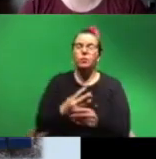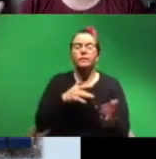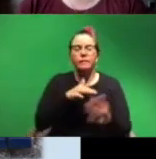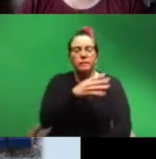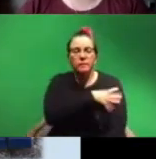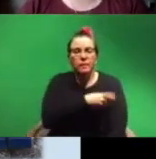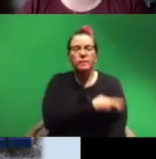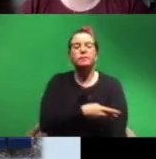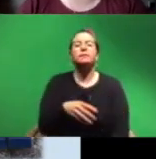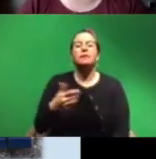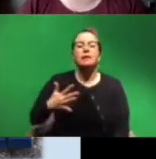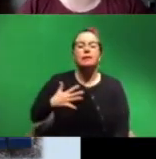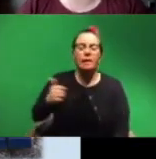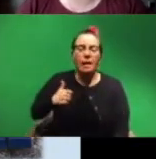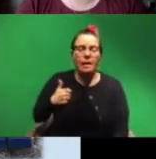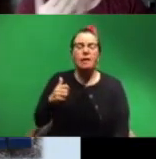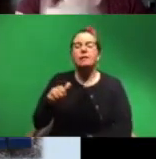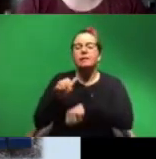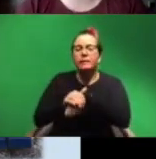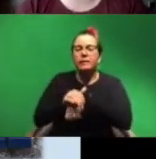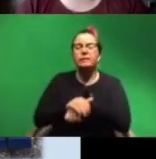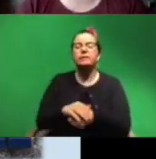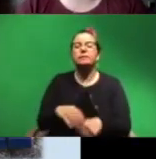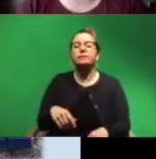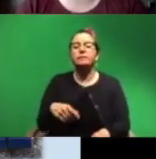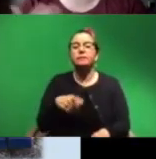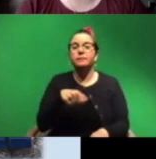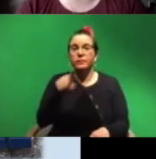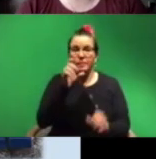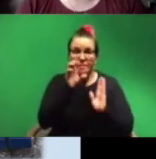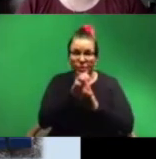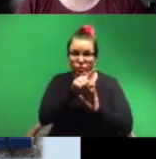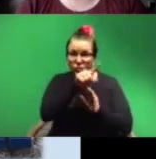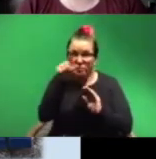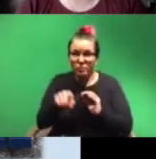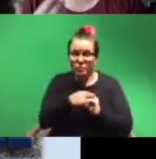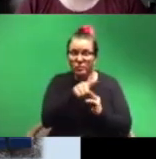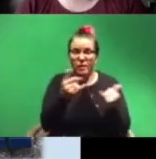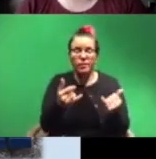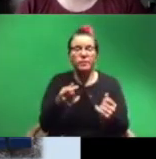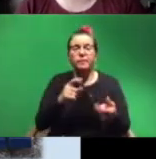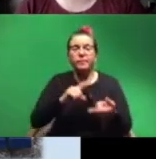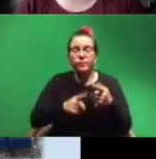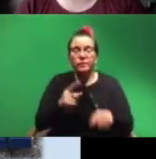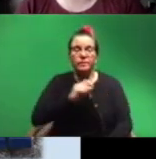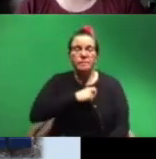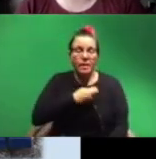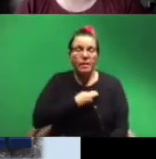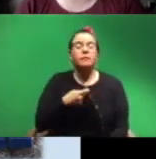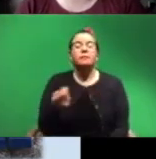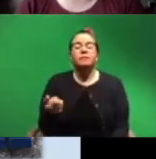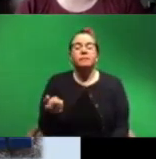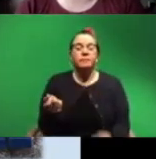Scotland, in Canada, in England. The pictures that are on the screen here are I've got from Spain,